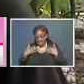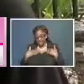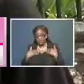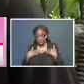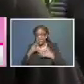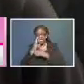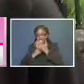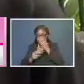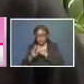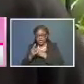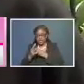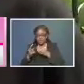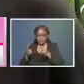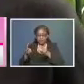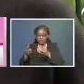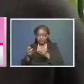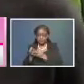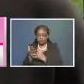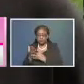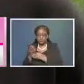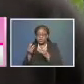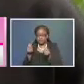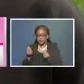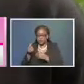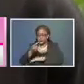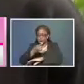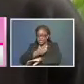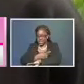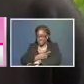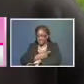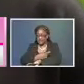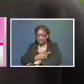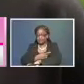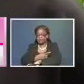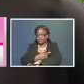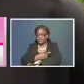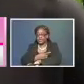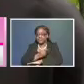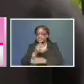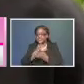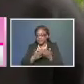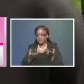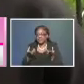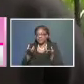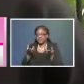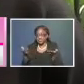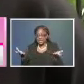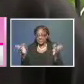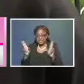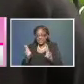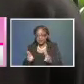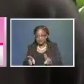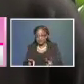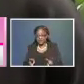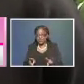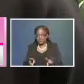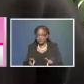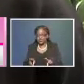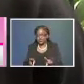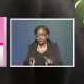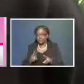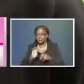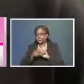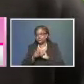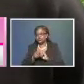halfway through, but you will hear in the next few days even some developments that are coming out of that. So the process is